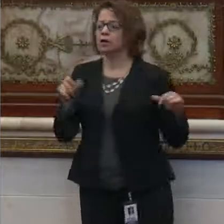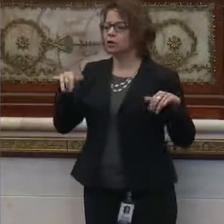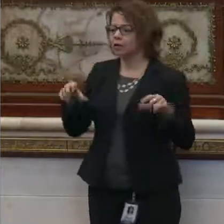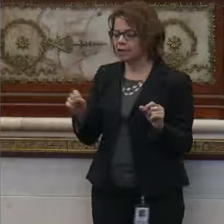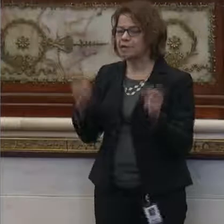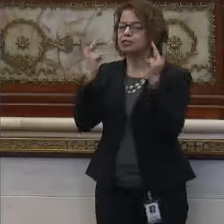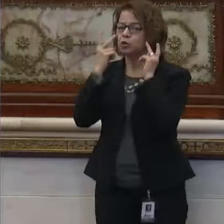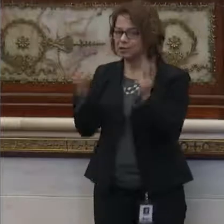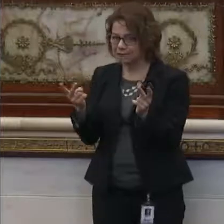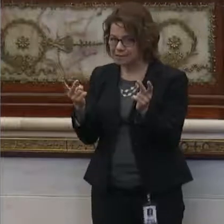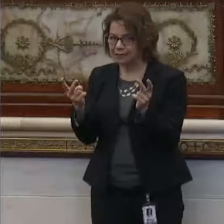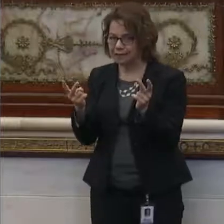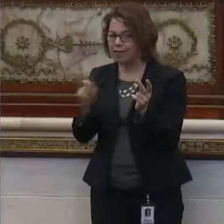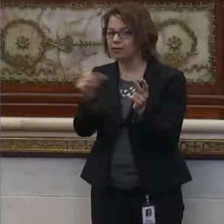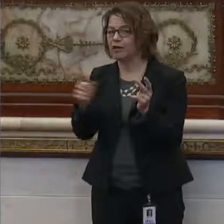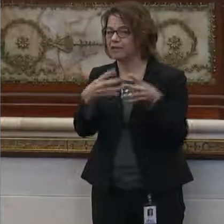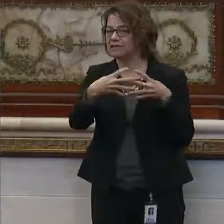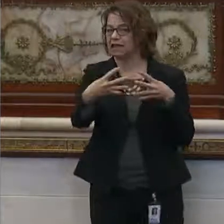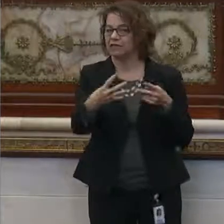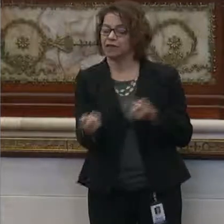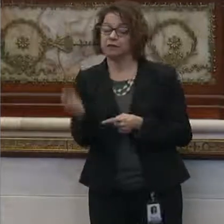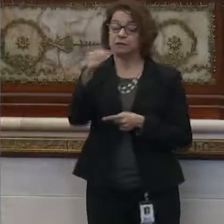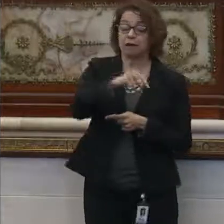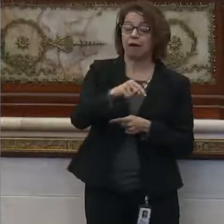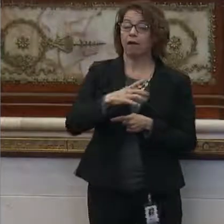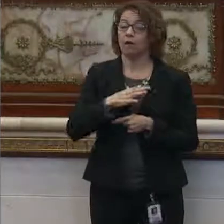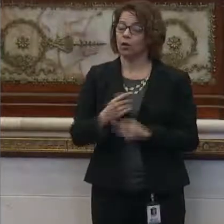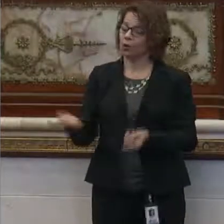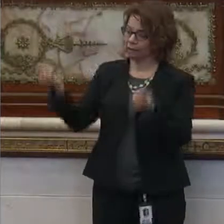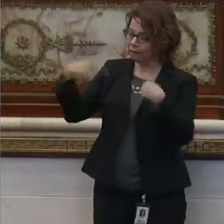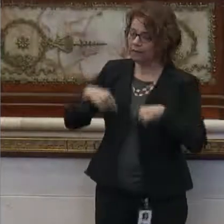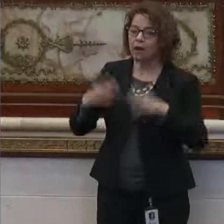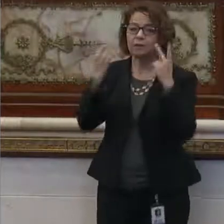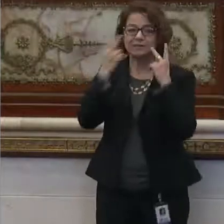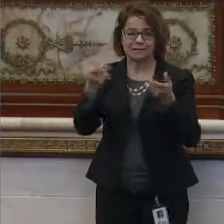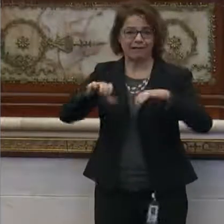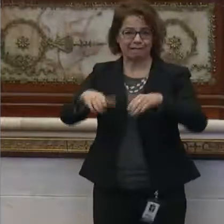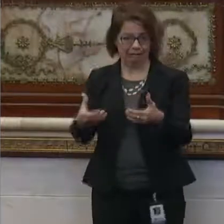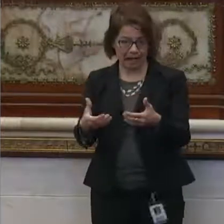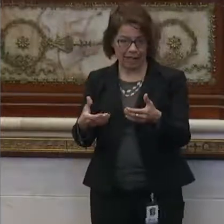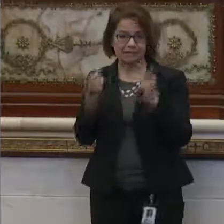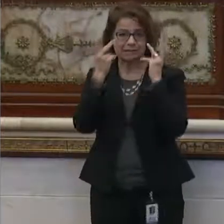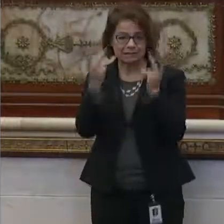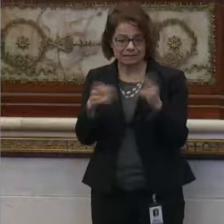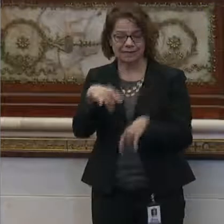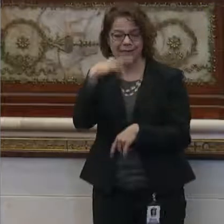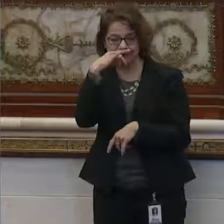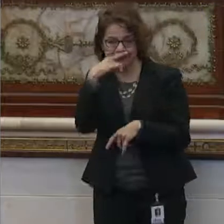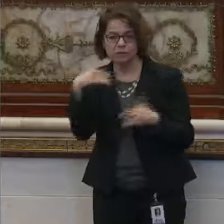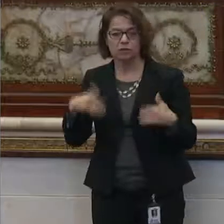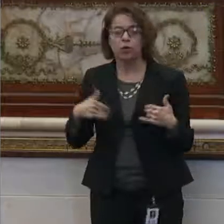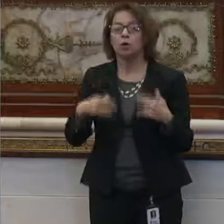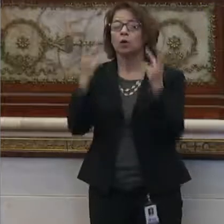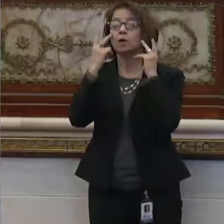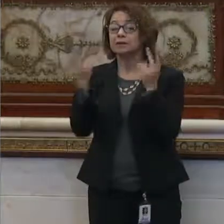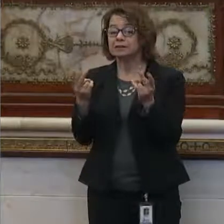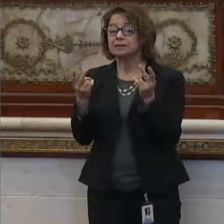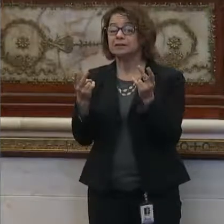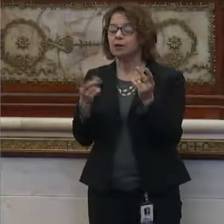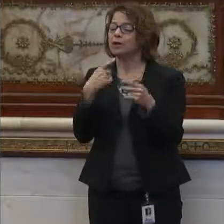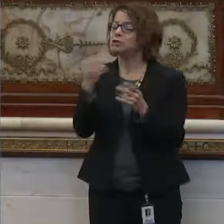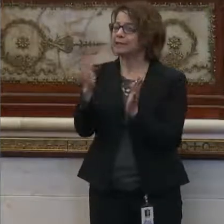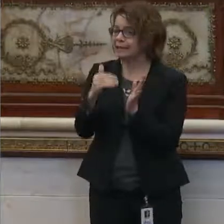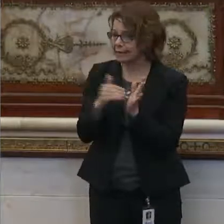it on the other side of the fence. And I would encourage you have to come see a class, come see the kids. You have to see, and I want to